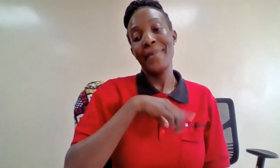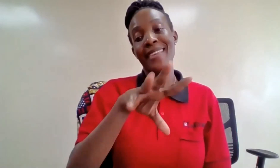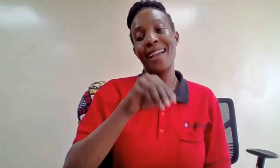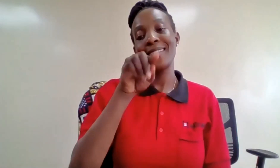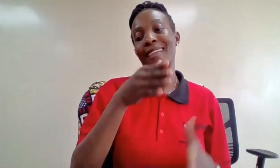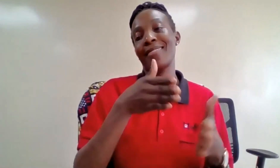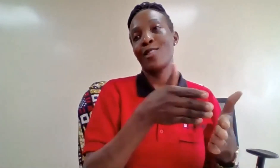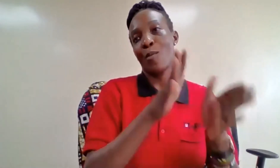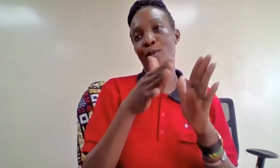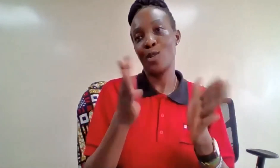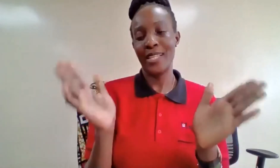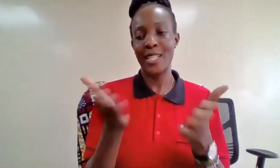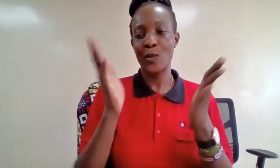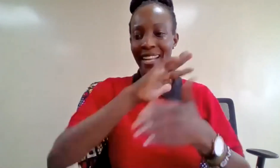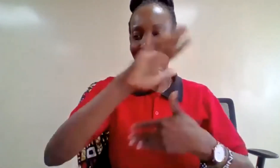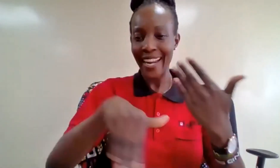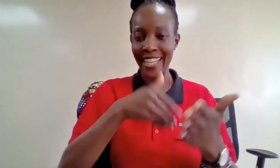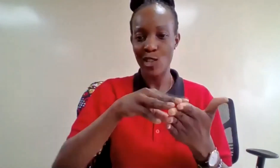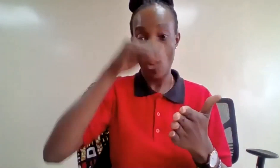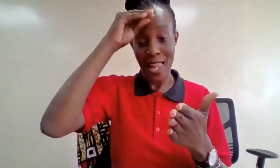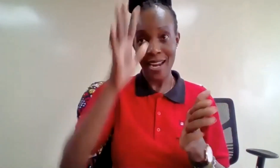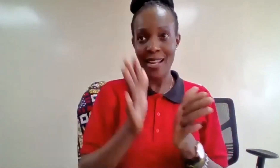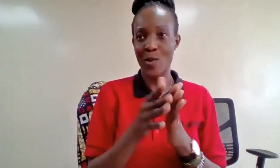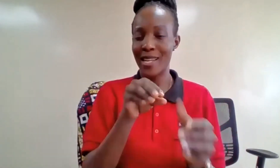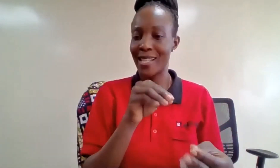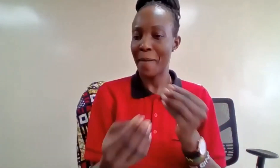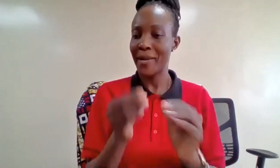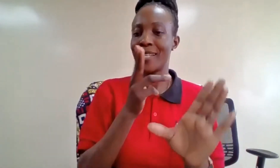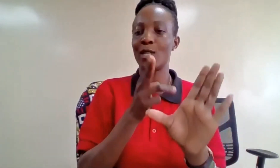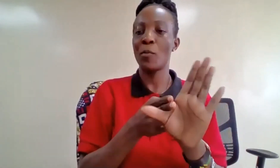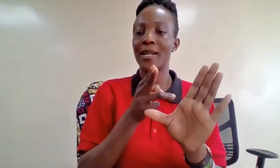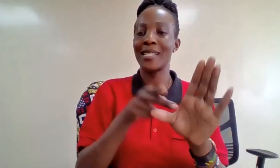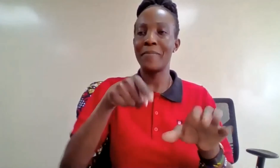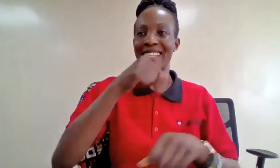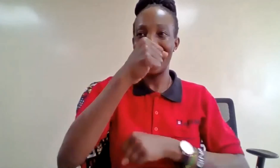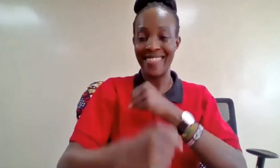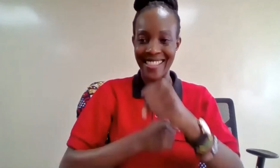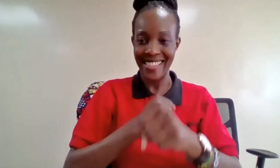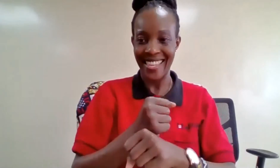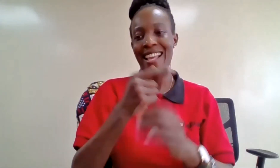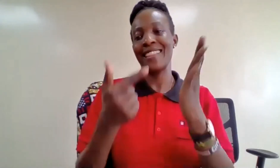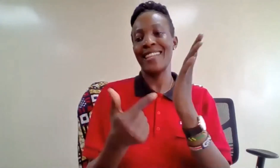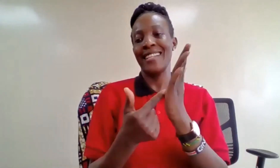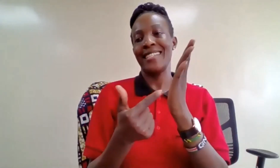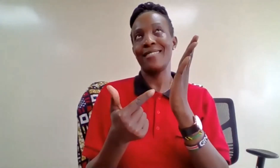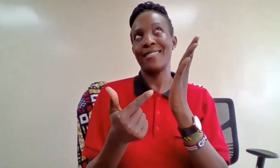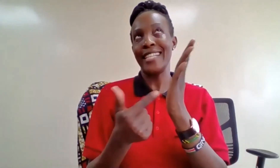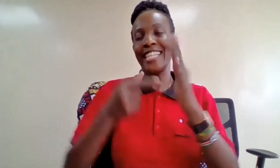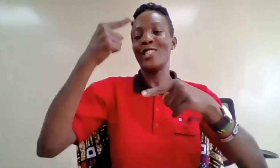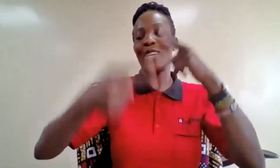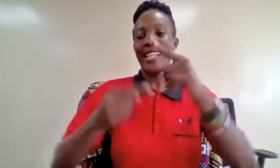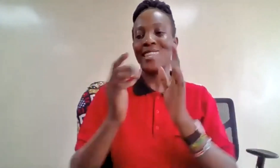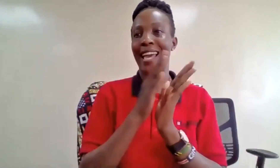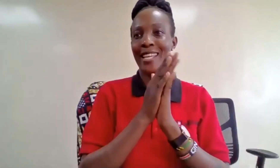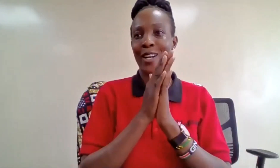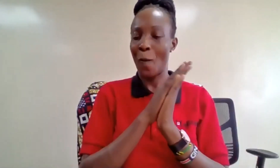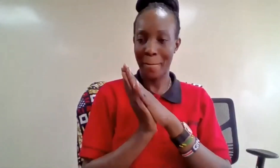It continued to be a big resource for learners when they were learning at home. The digital story